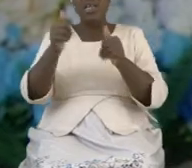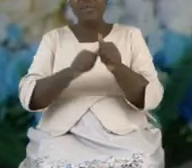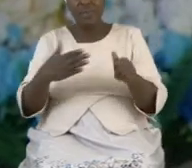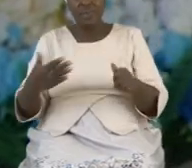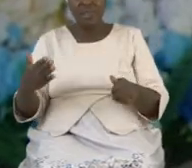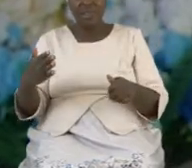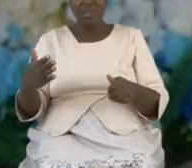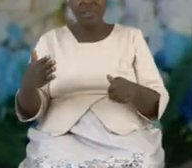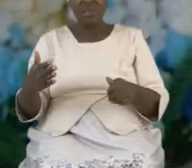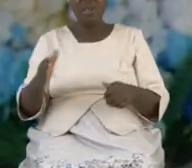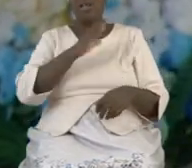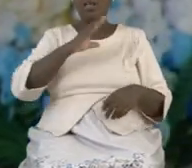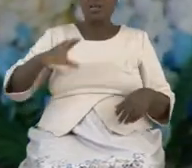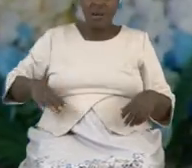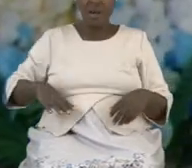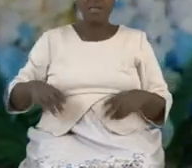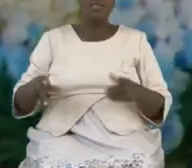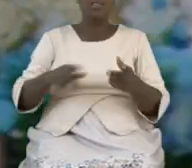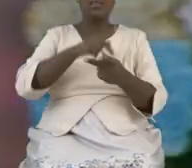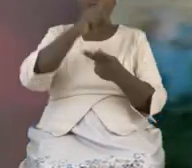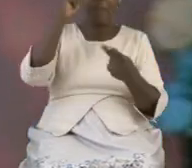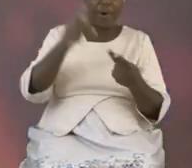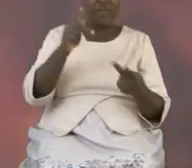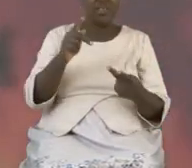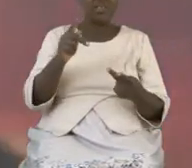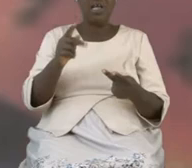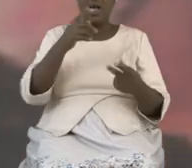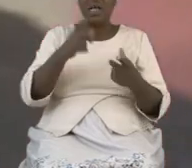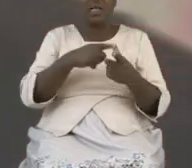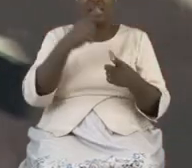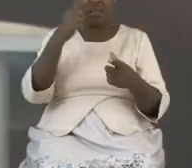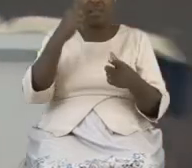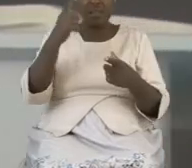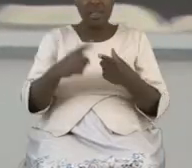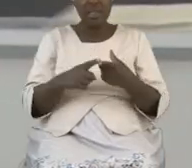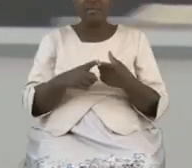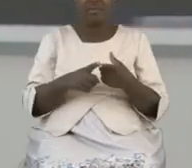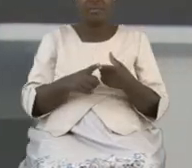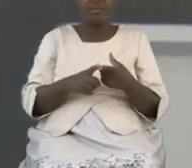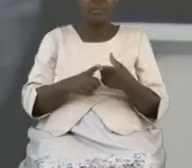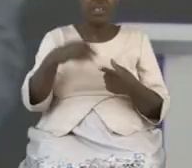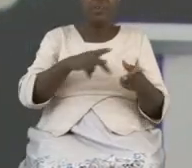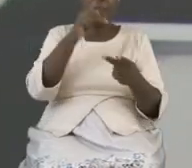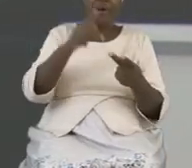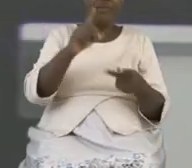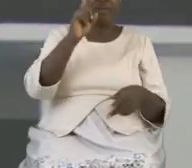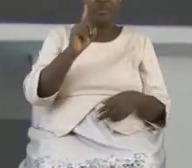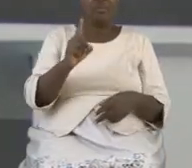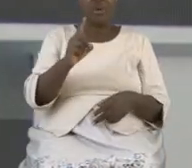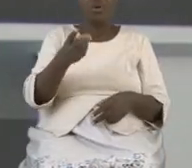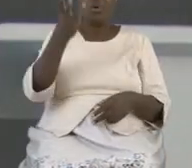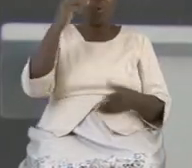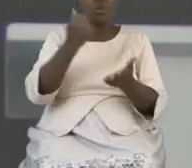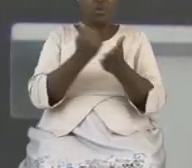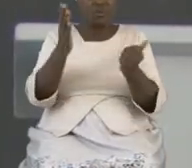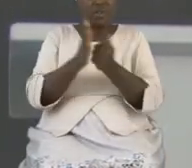Christ perfect. And yet the perfect one was crucified.